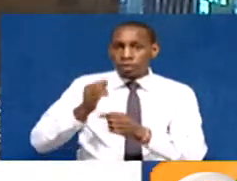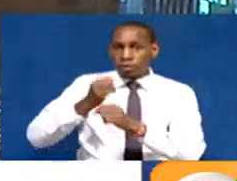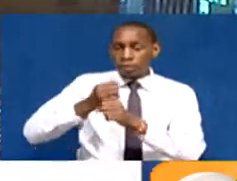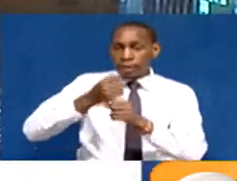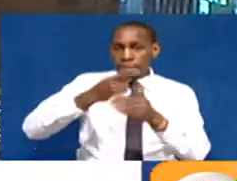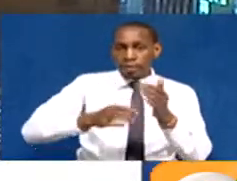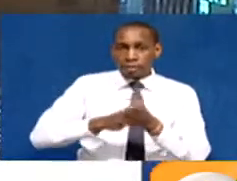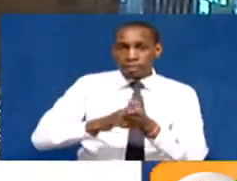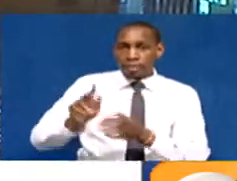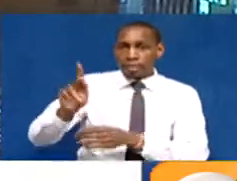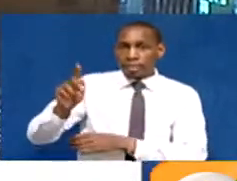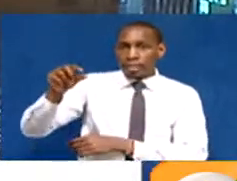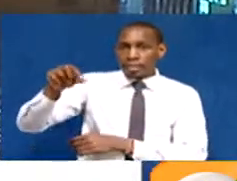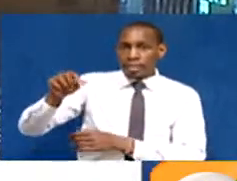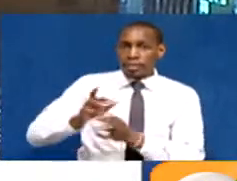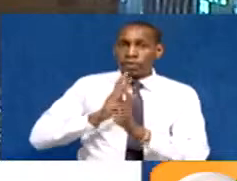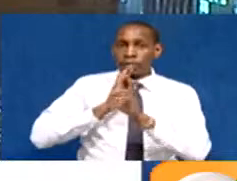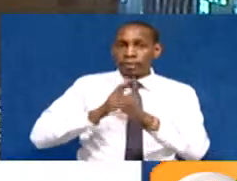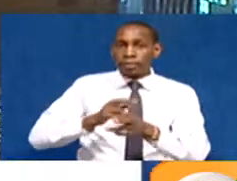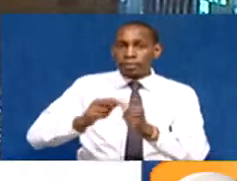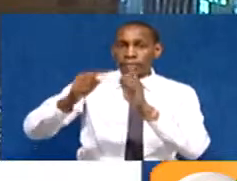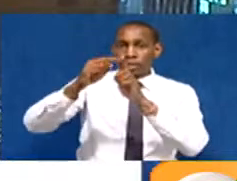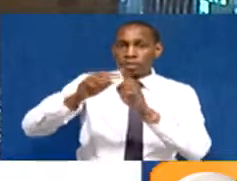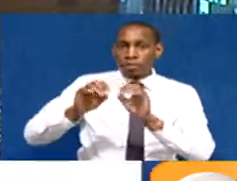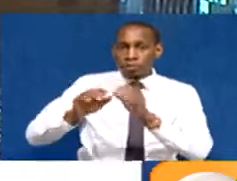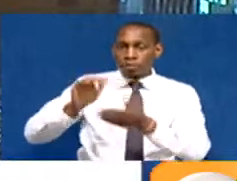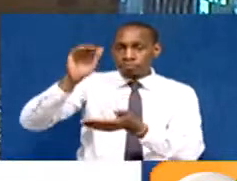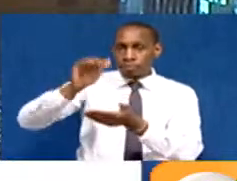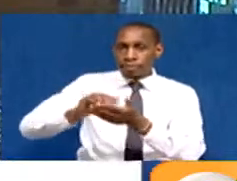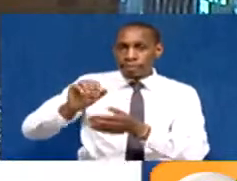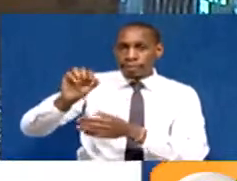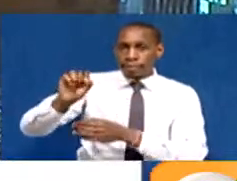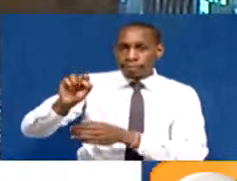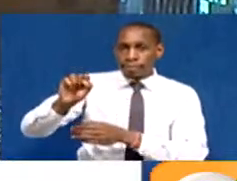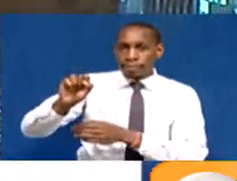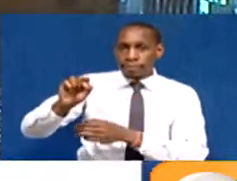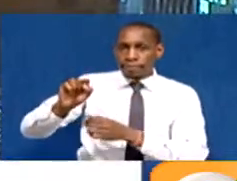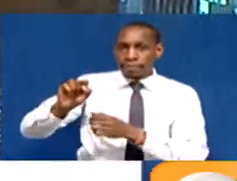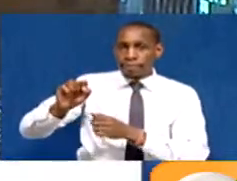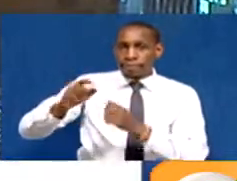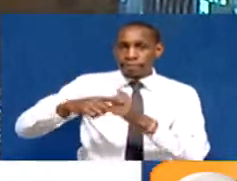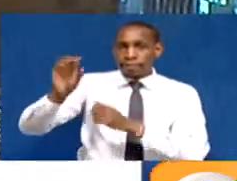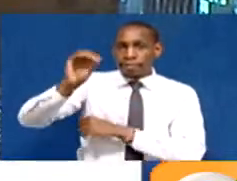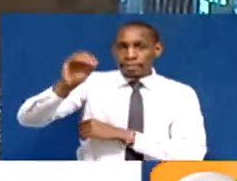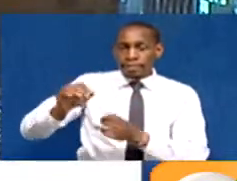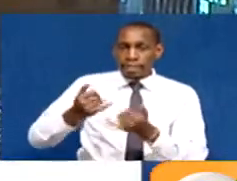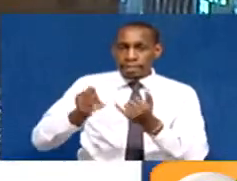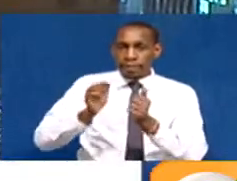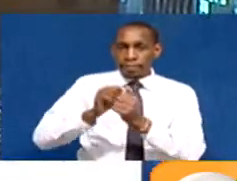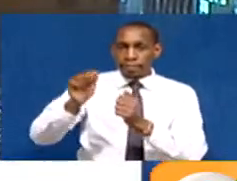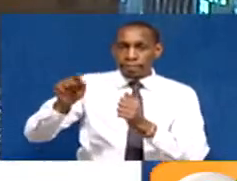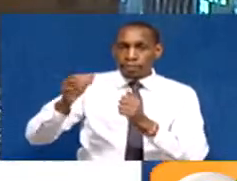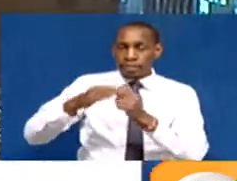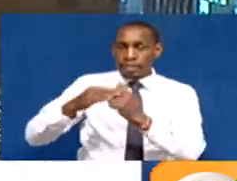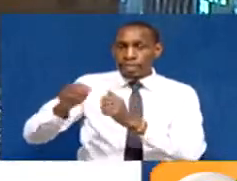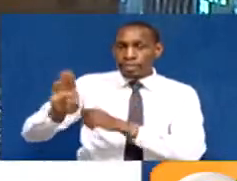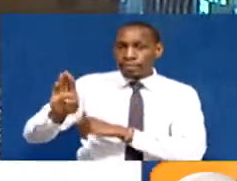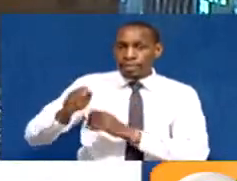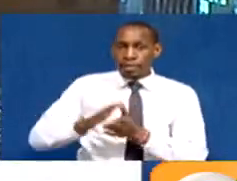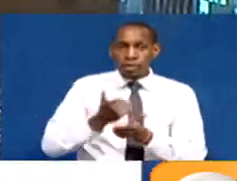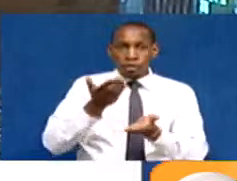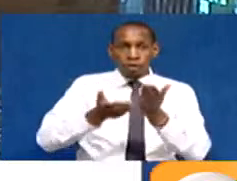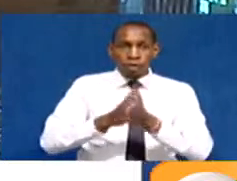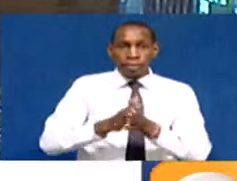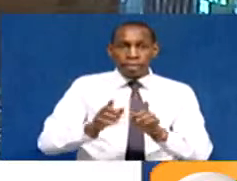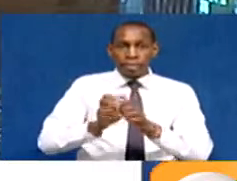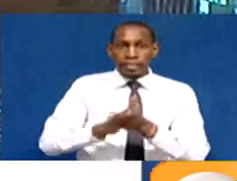costs. The national carrier's reported net loss dropped 56% to 15.88 billion shillings,